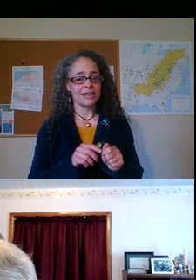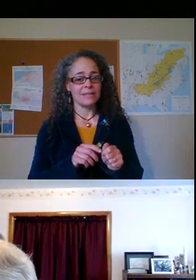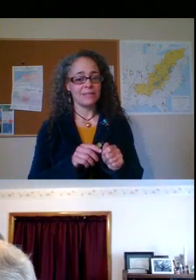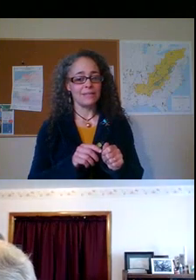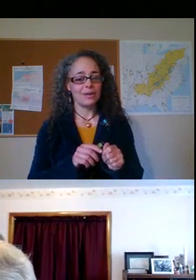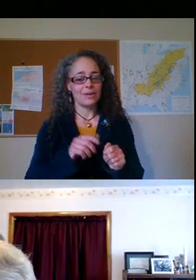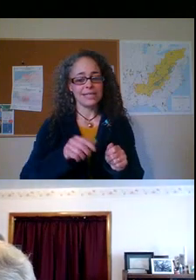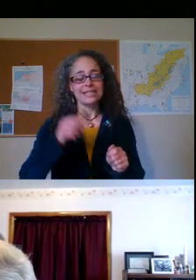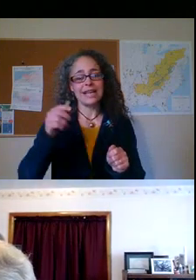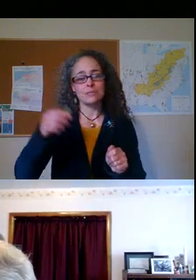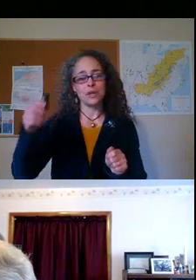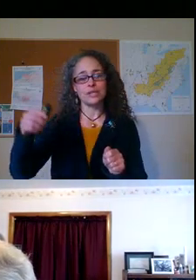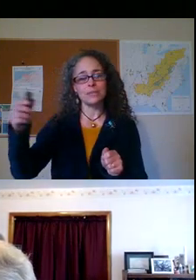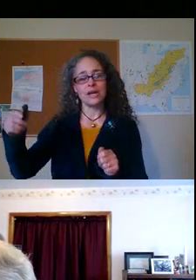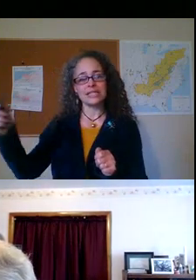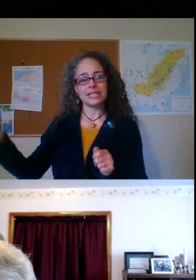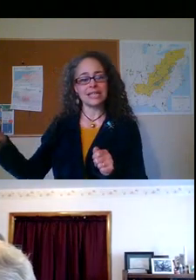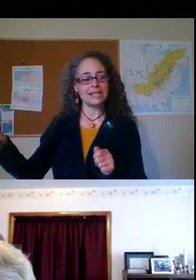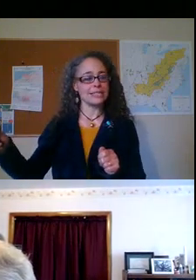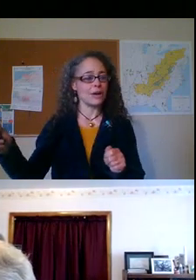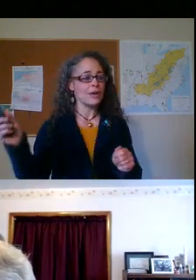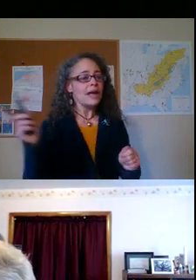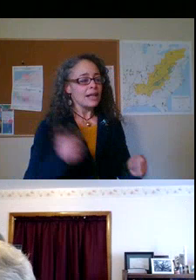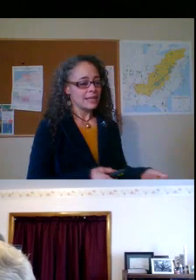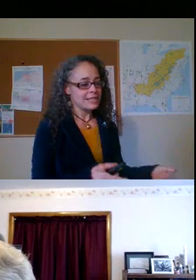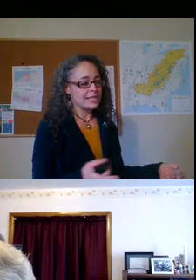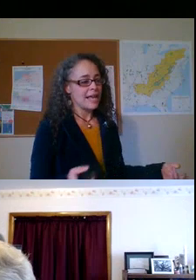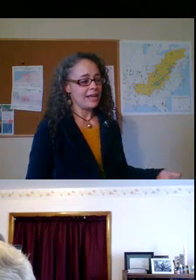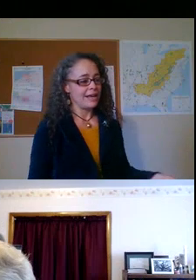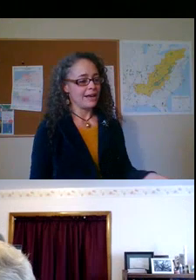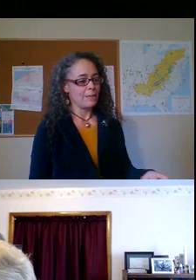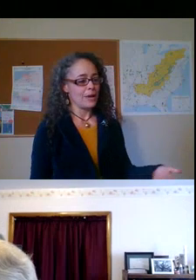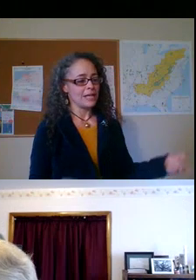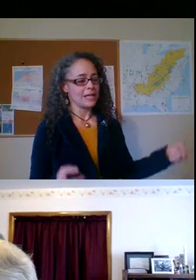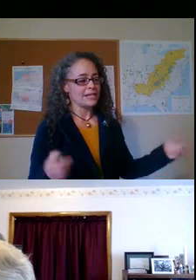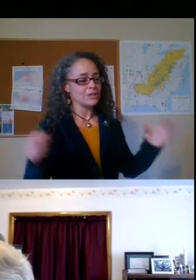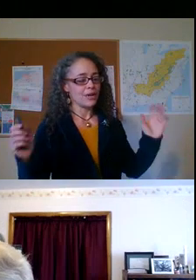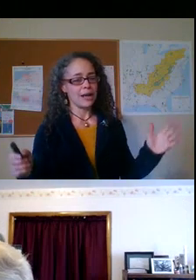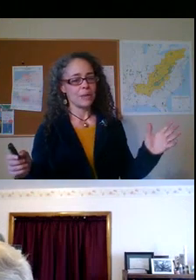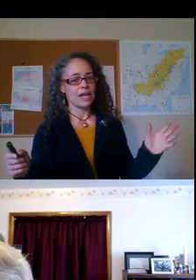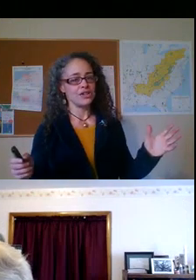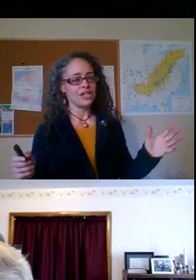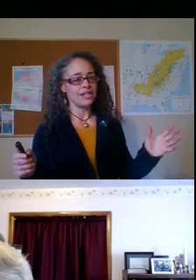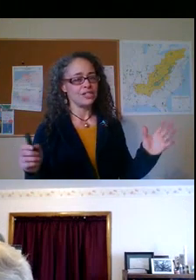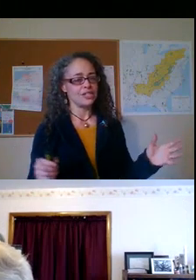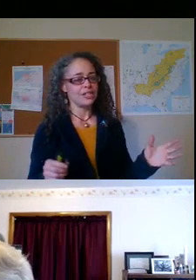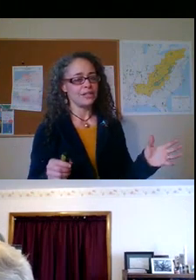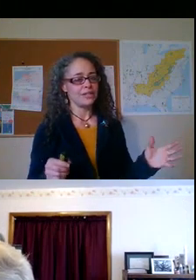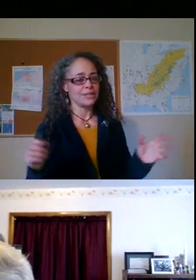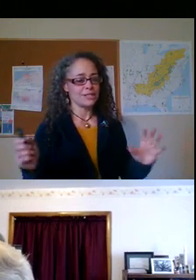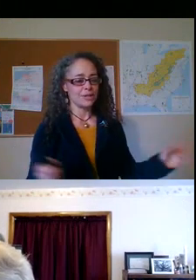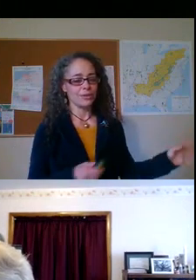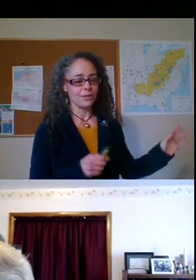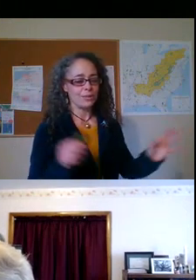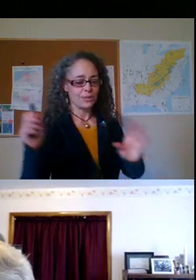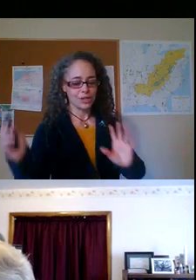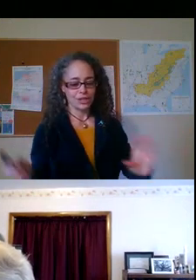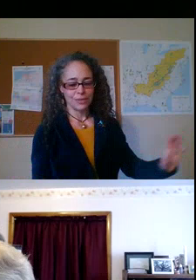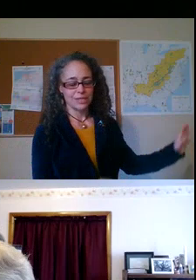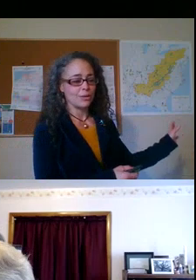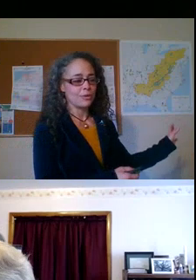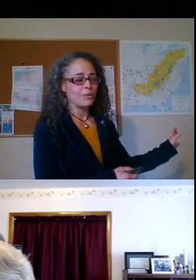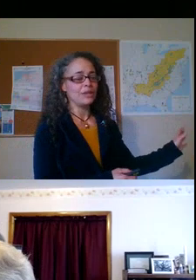because, success builds upon success. So let's say Pauline has a great application and she wants to go